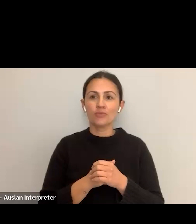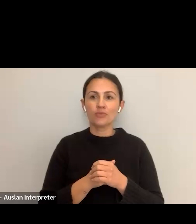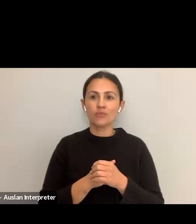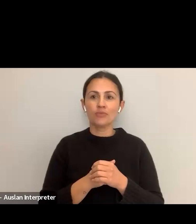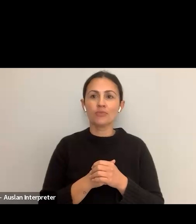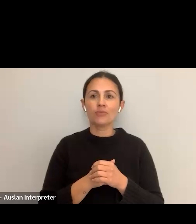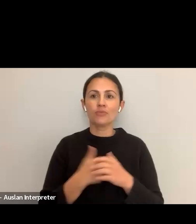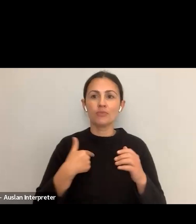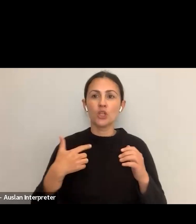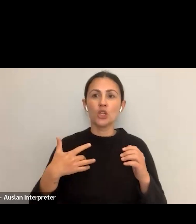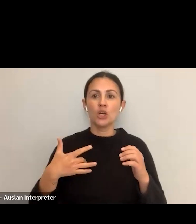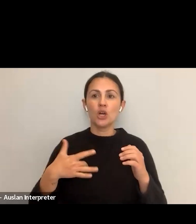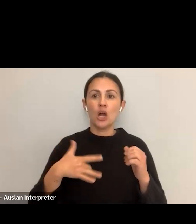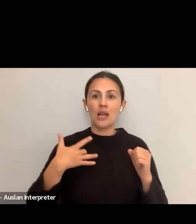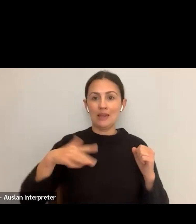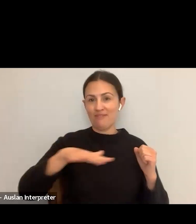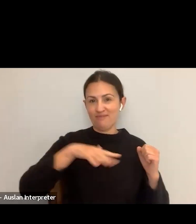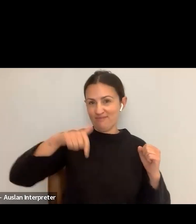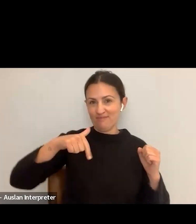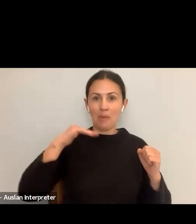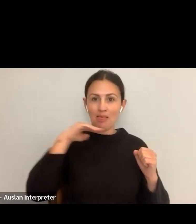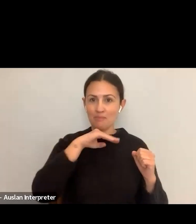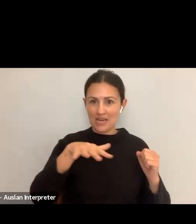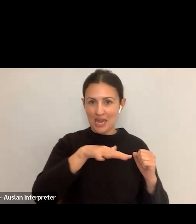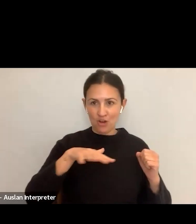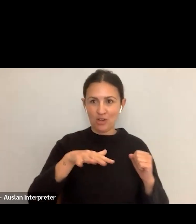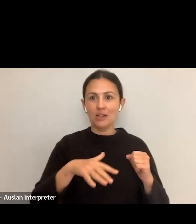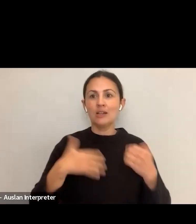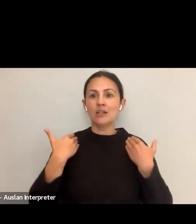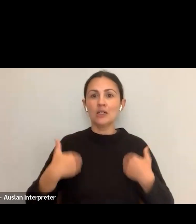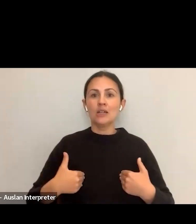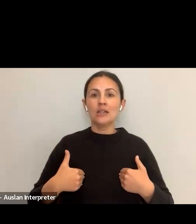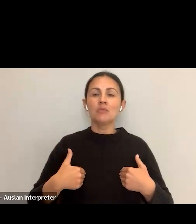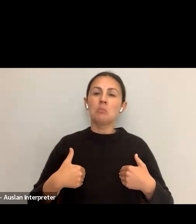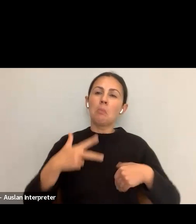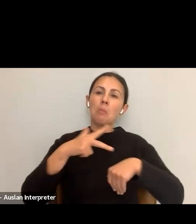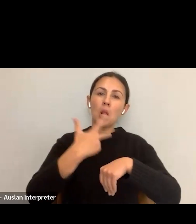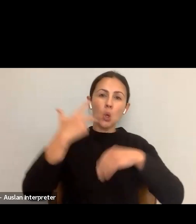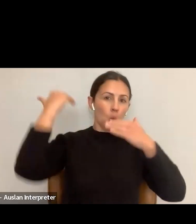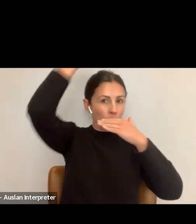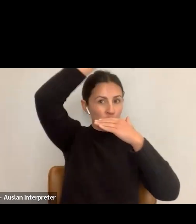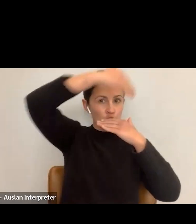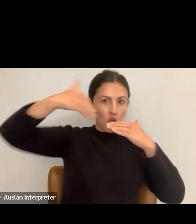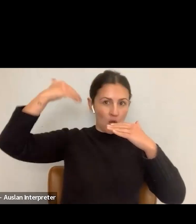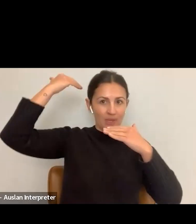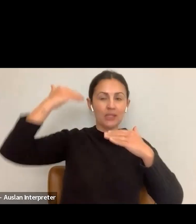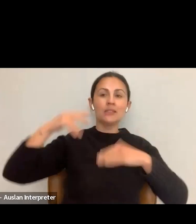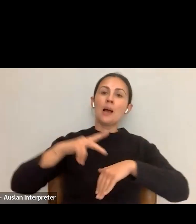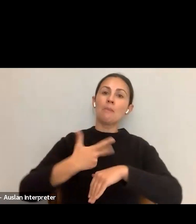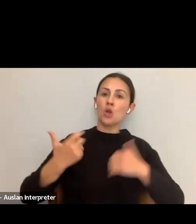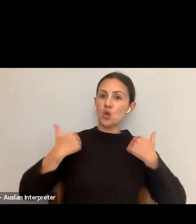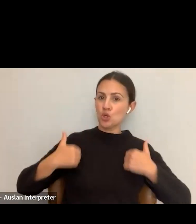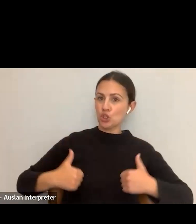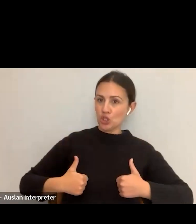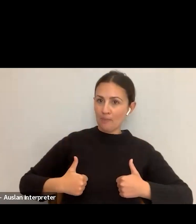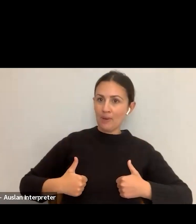Naarm, or Melbourne. I'm wearing a teal turban with a teal jumper and